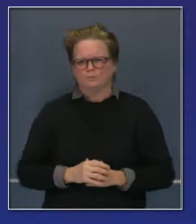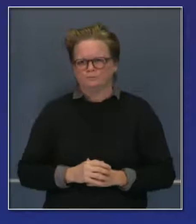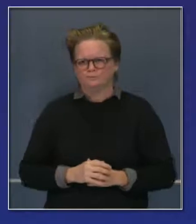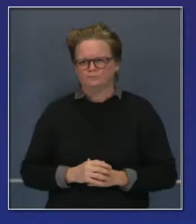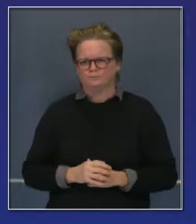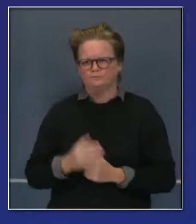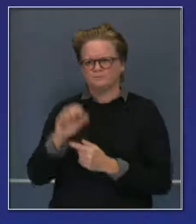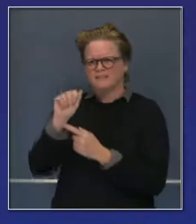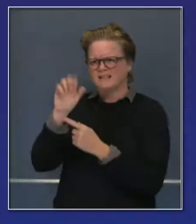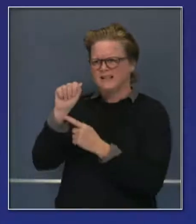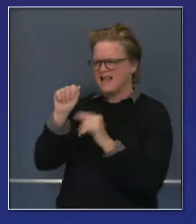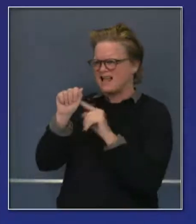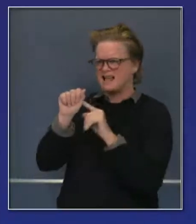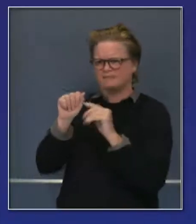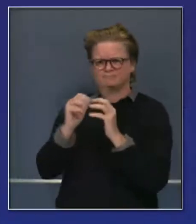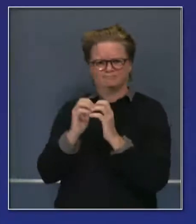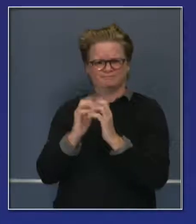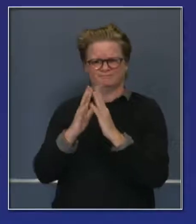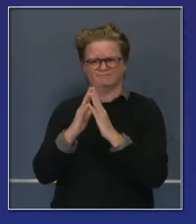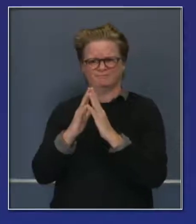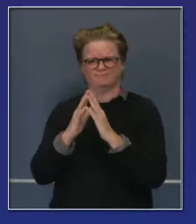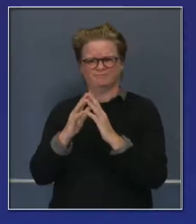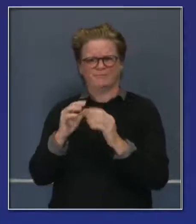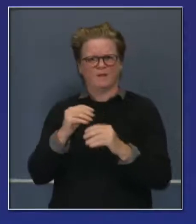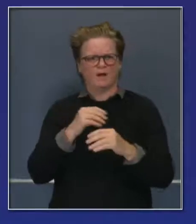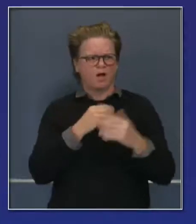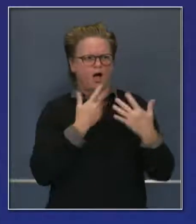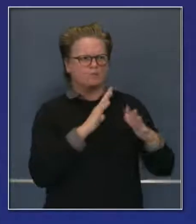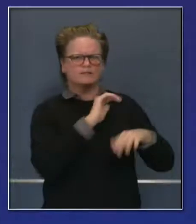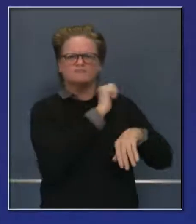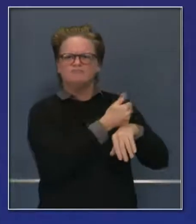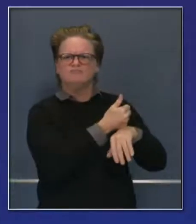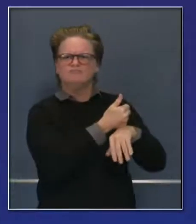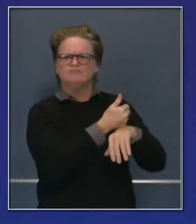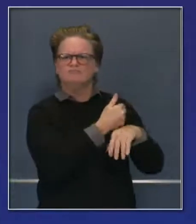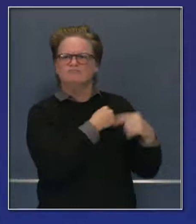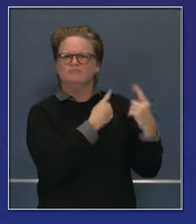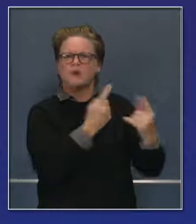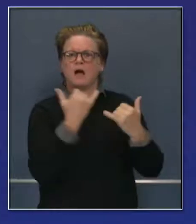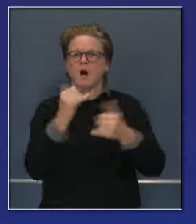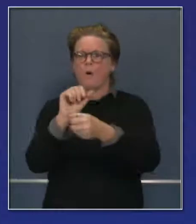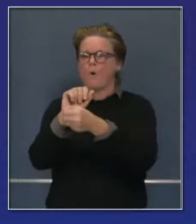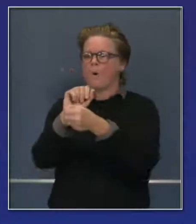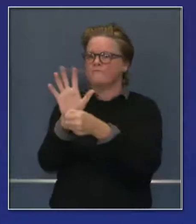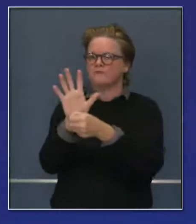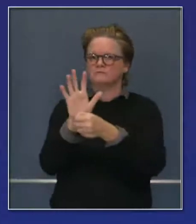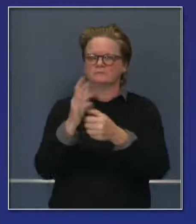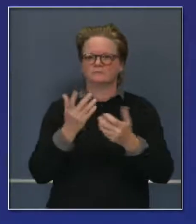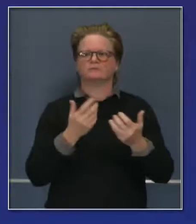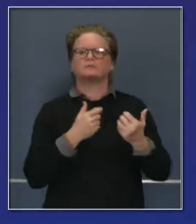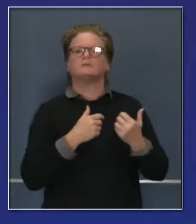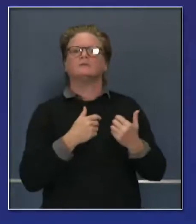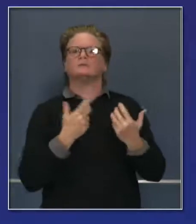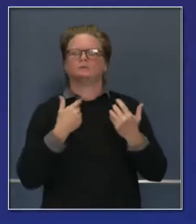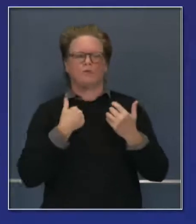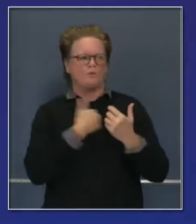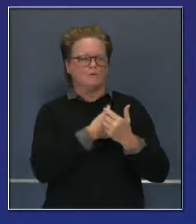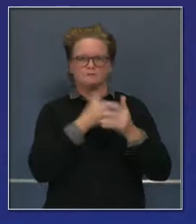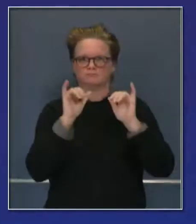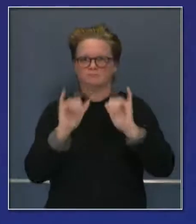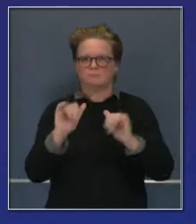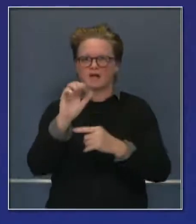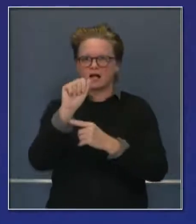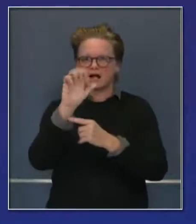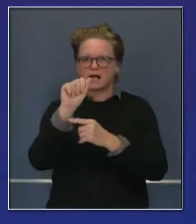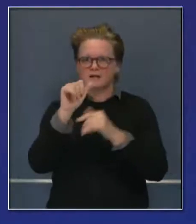like California that has done those two things. Leaned in to respond aggressively to the COVID pandemic and leaned